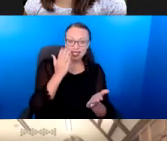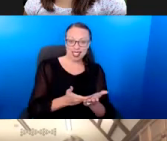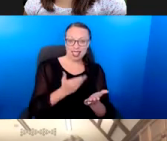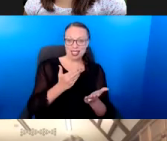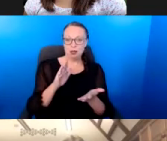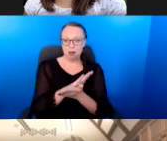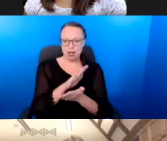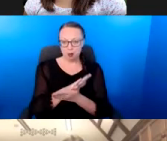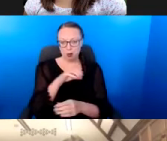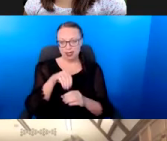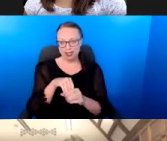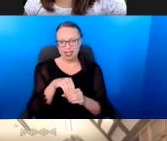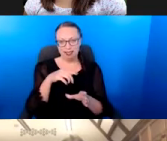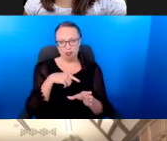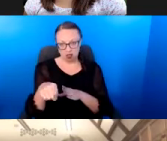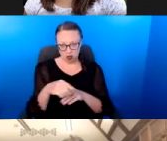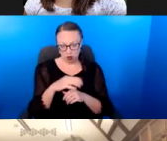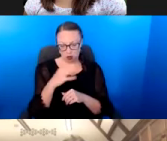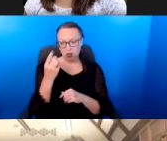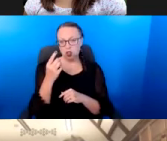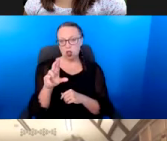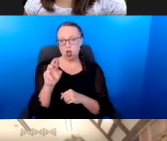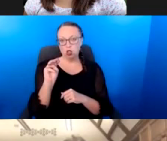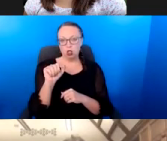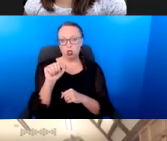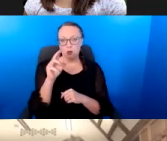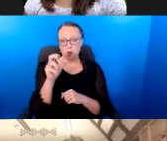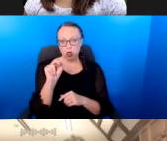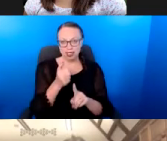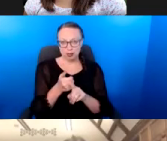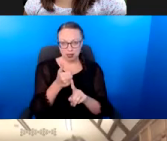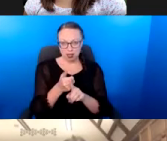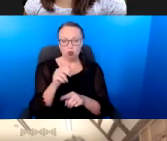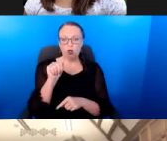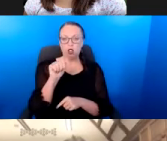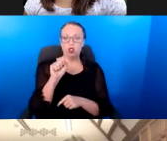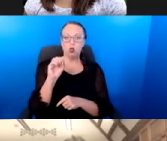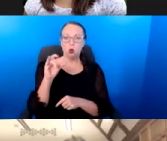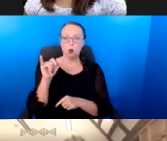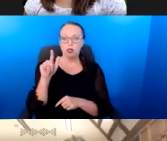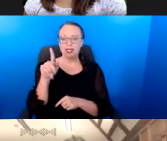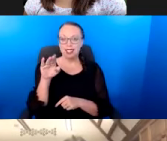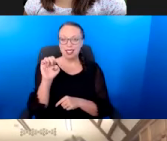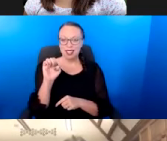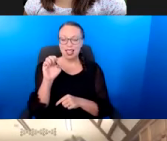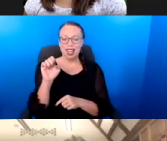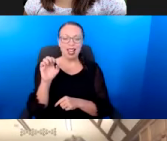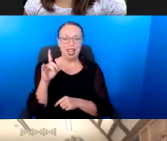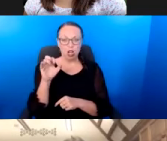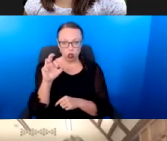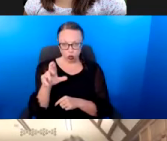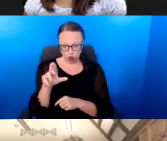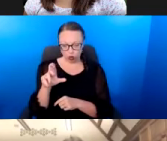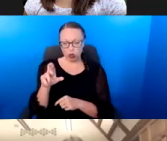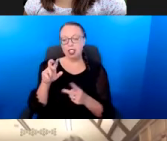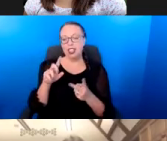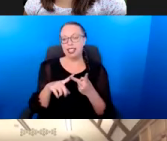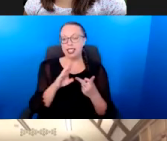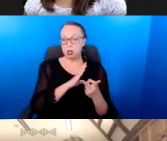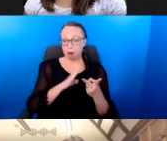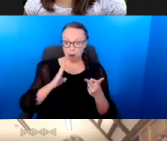field. Dr. Martin is an associate editor of the Neurobiology of Language, editorial board member of Cognitive Neuroscience,